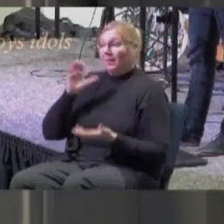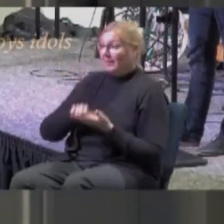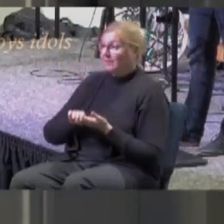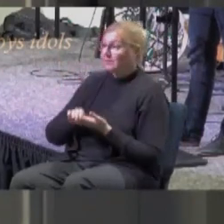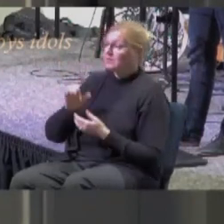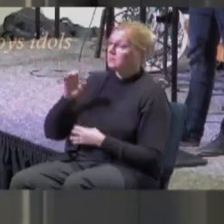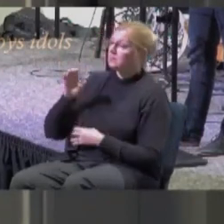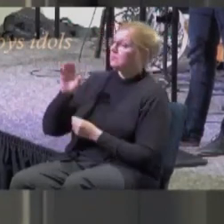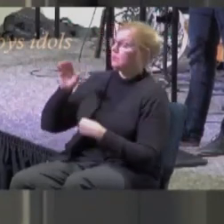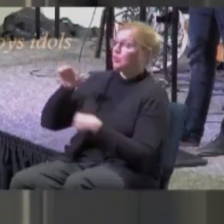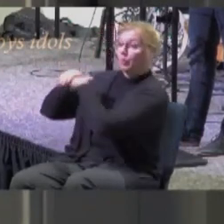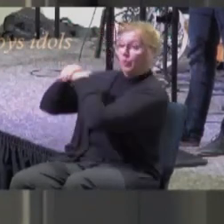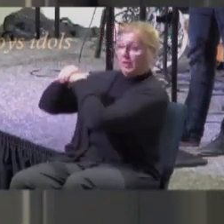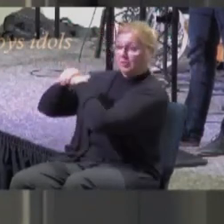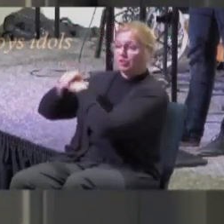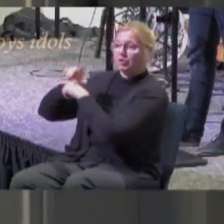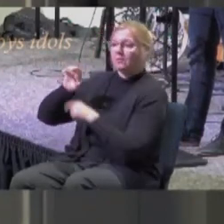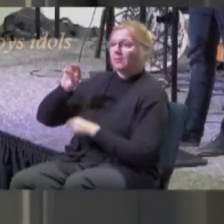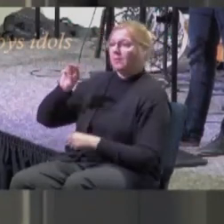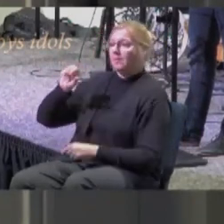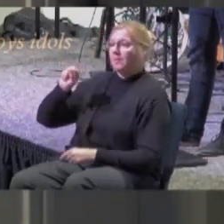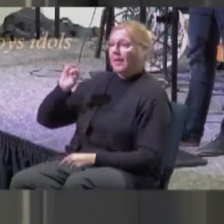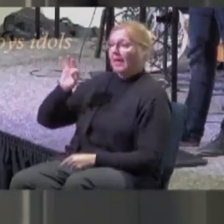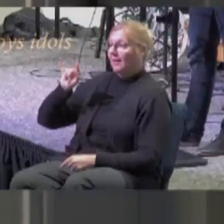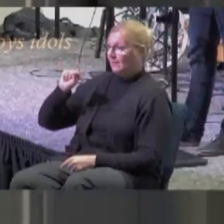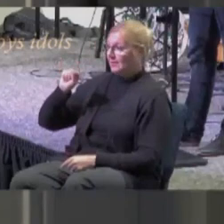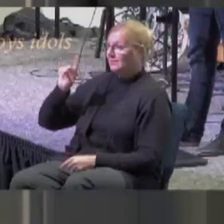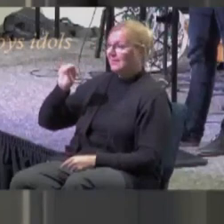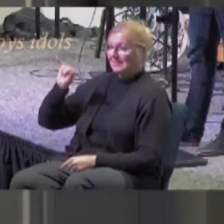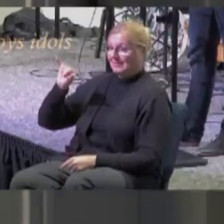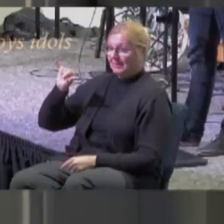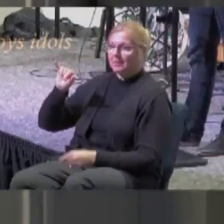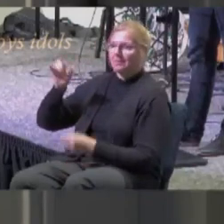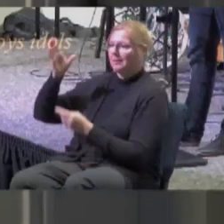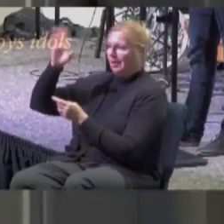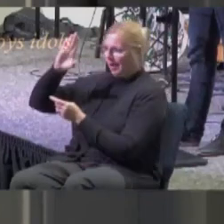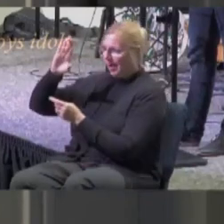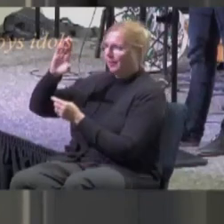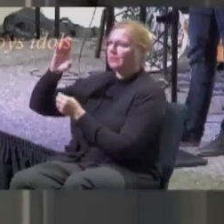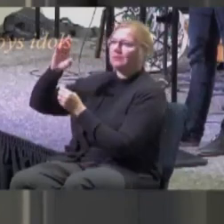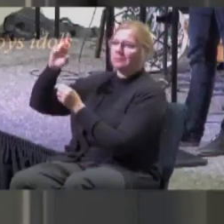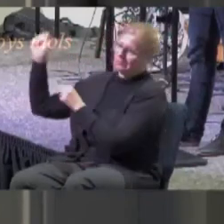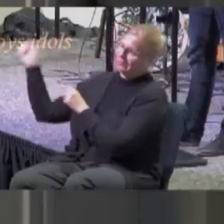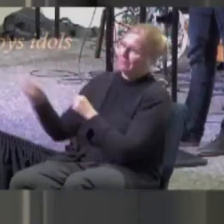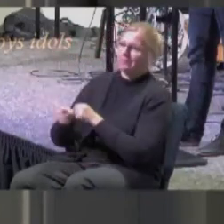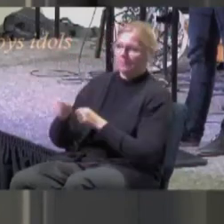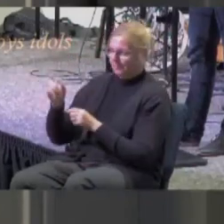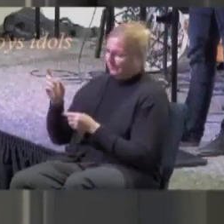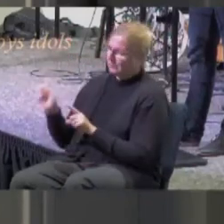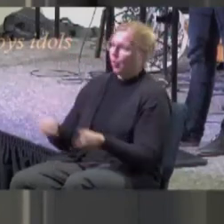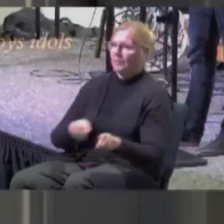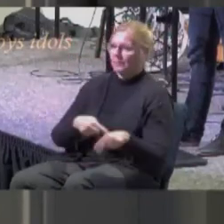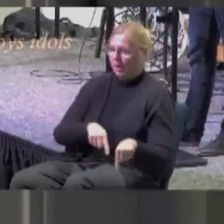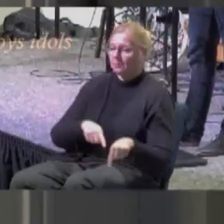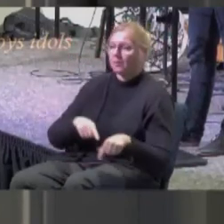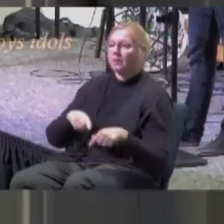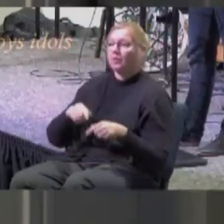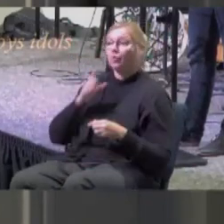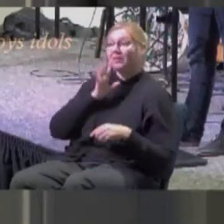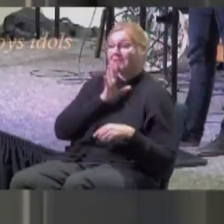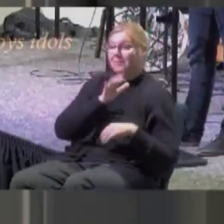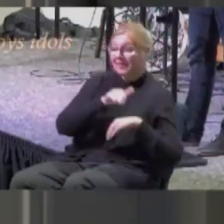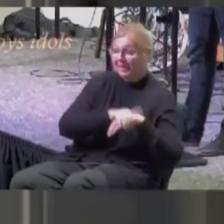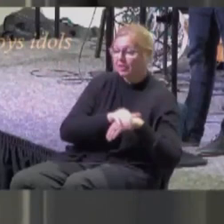Empire, Manifest Destiny, money and media that most people here in Dallas speak English or Spanish rather than the indigenous